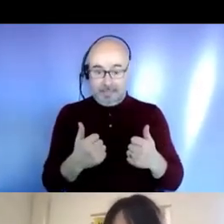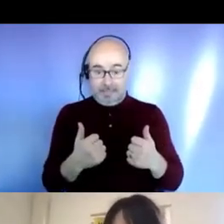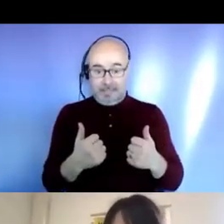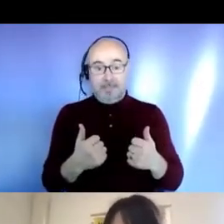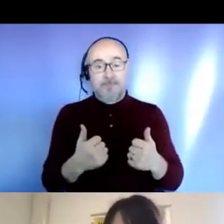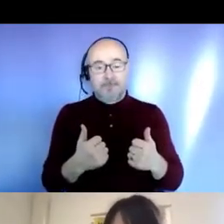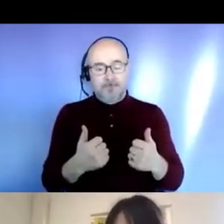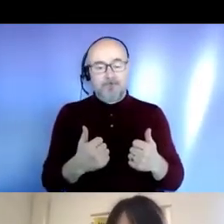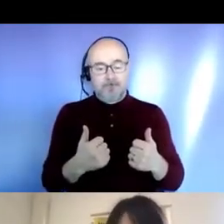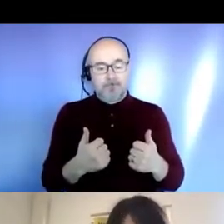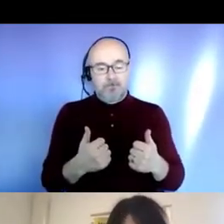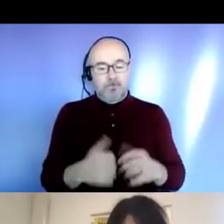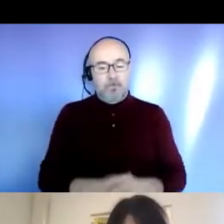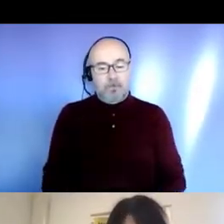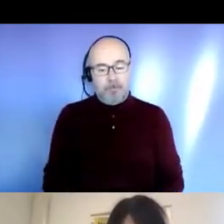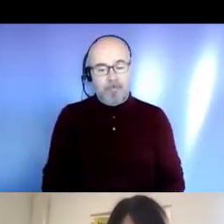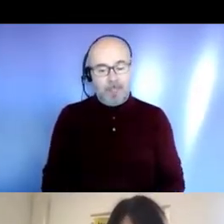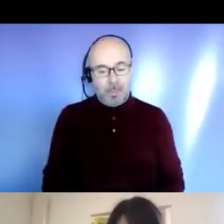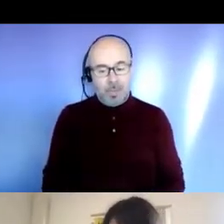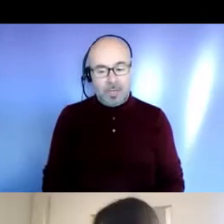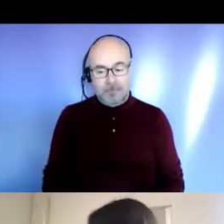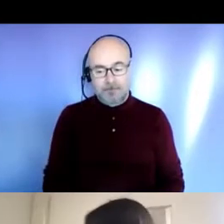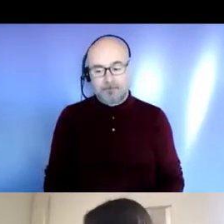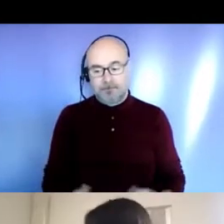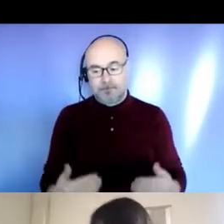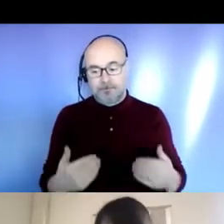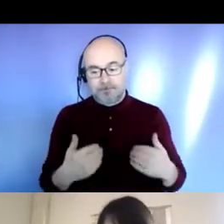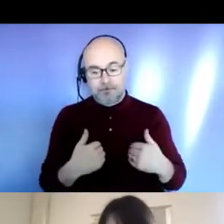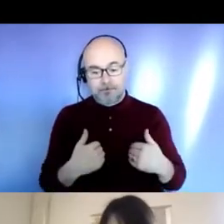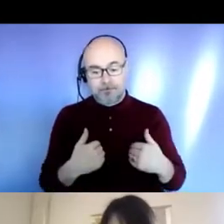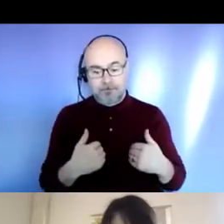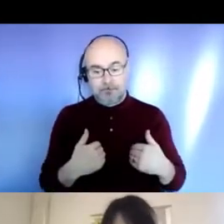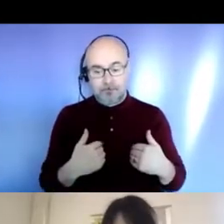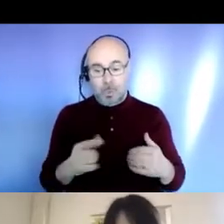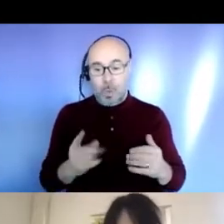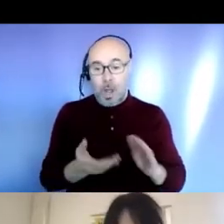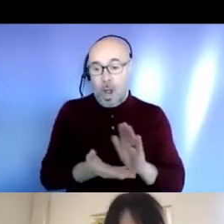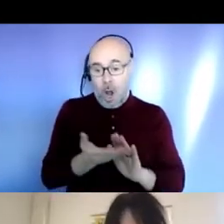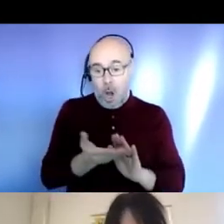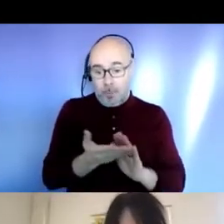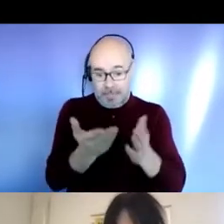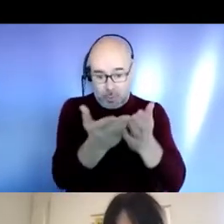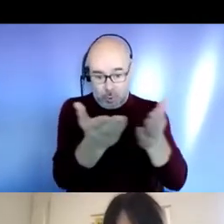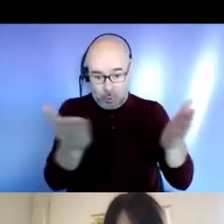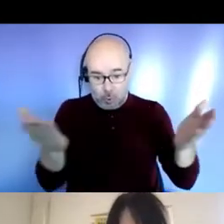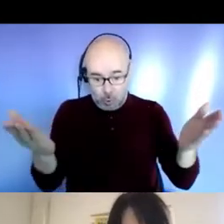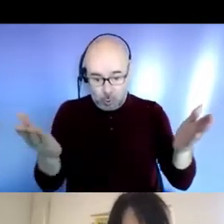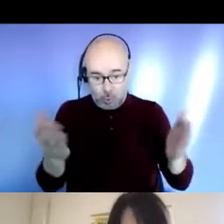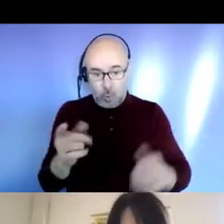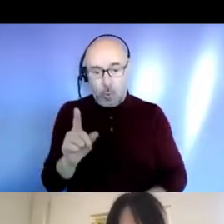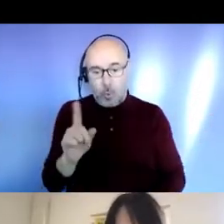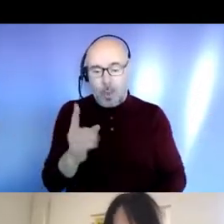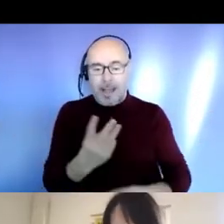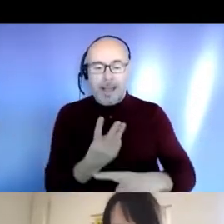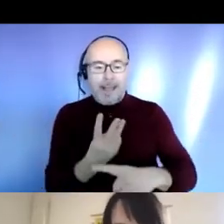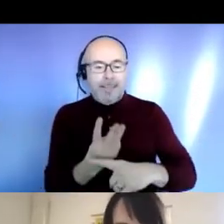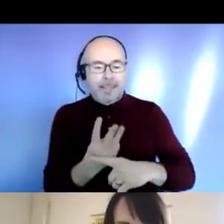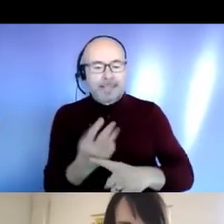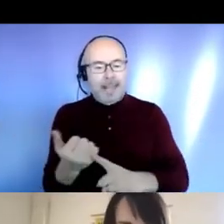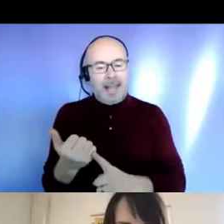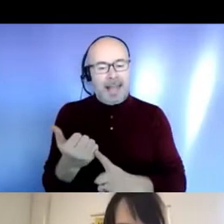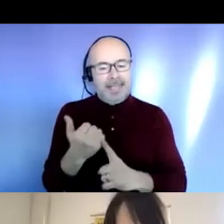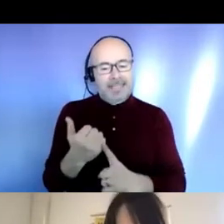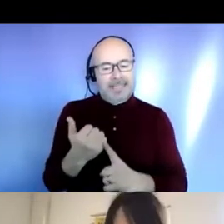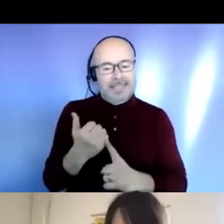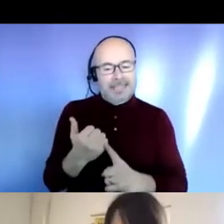Nice. So yes, I'm taking this opportunity to update you on all things Thistle Assistance, show you some of the